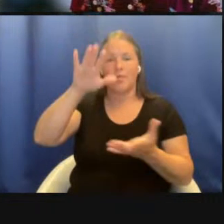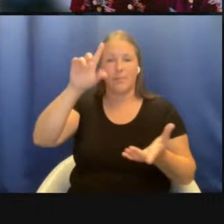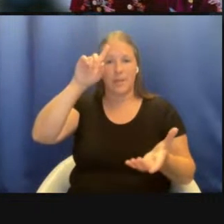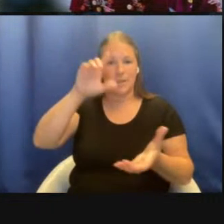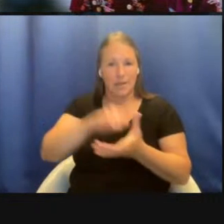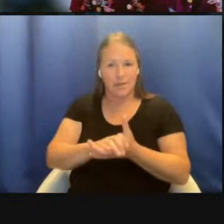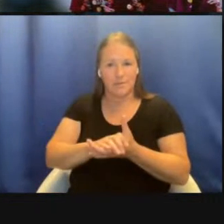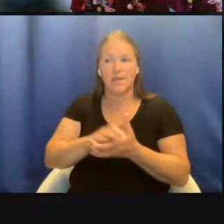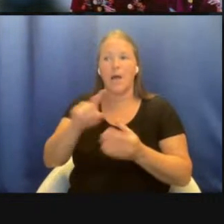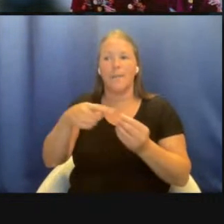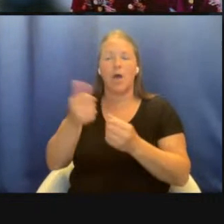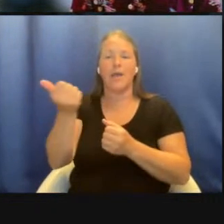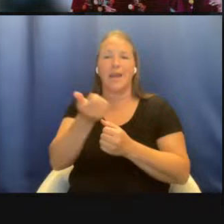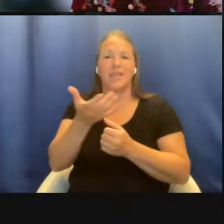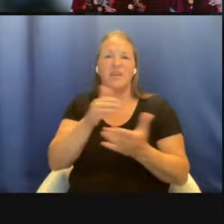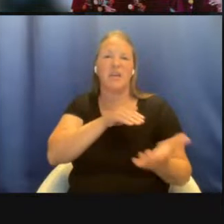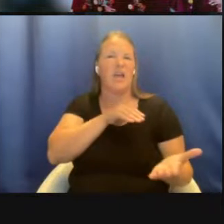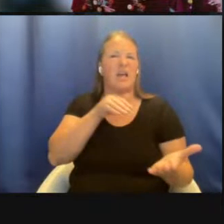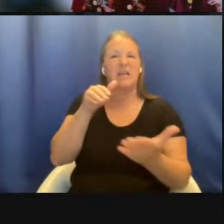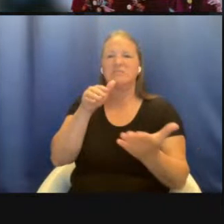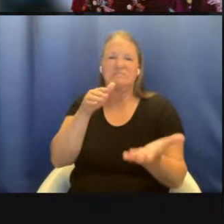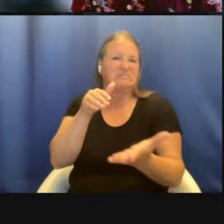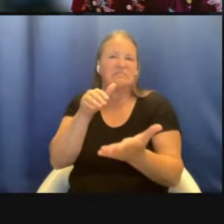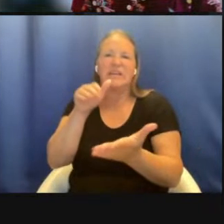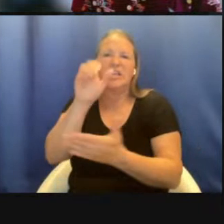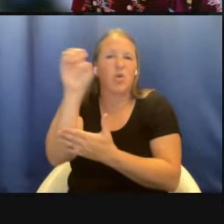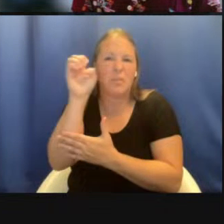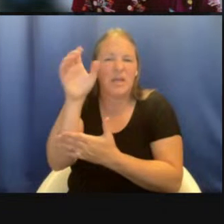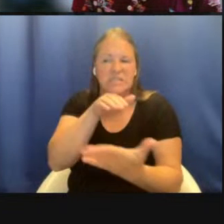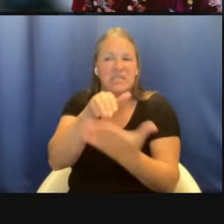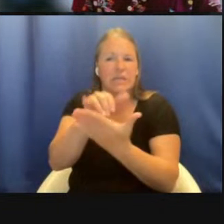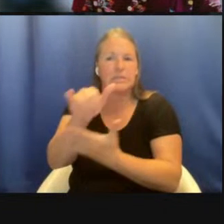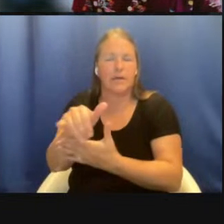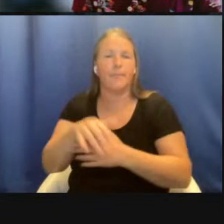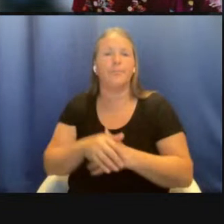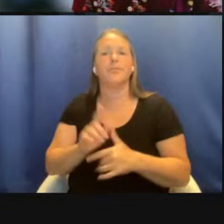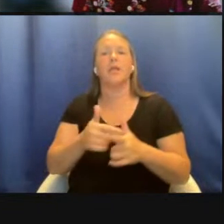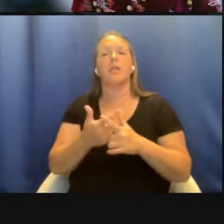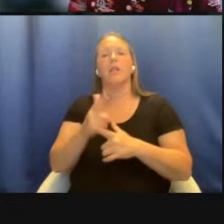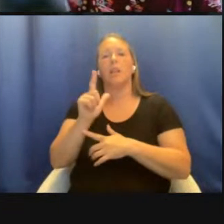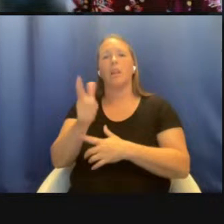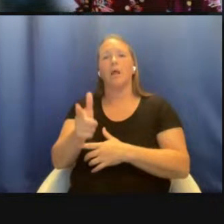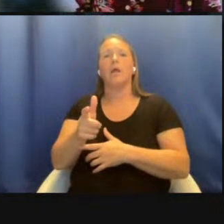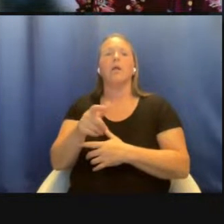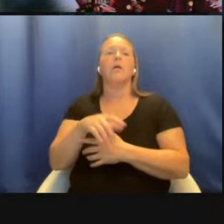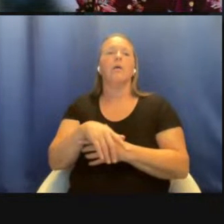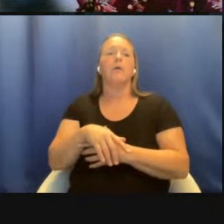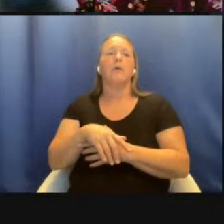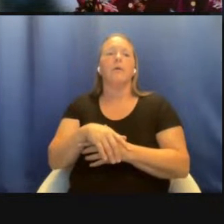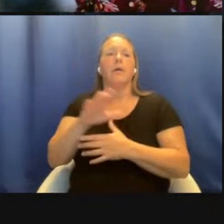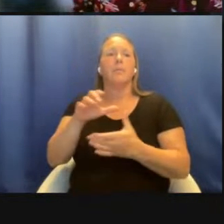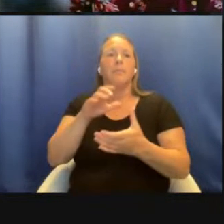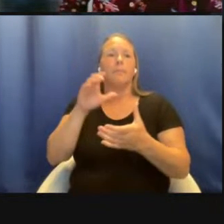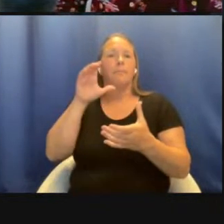heiress, Susan May Williams, of a distinguished family. Her father, Benjamin Williams, founder of the B&O